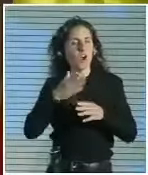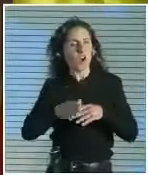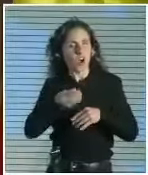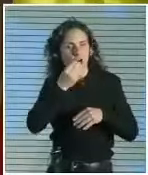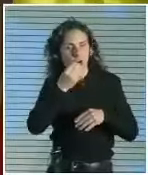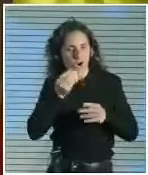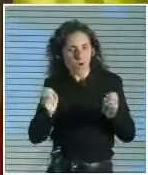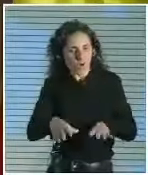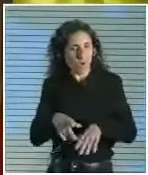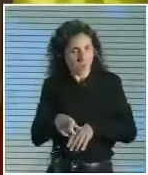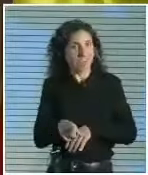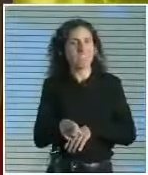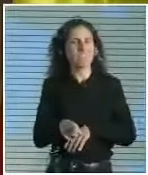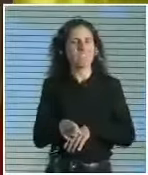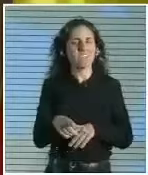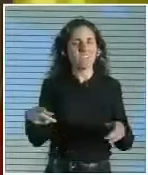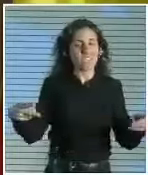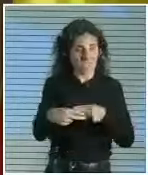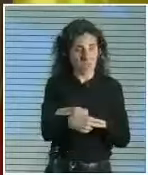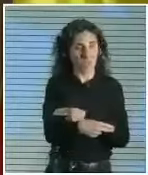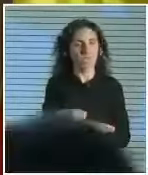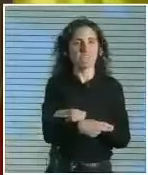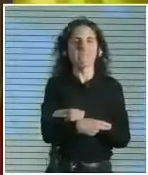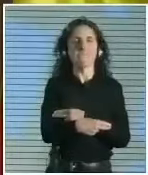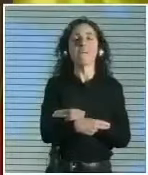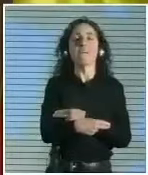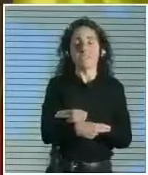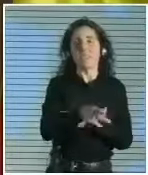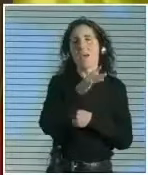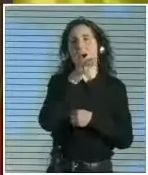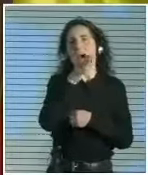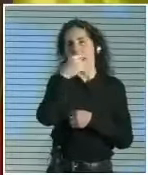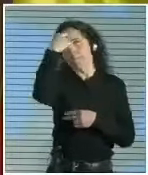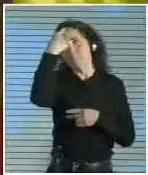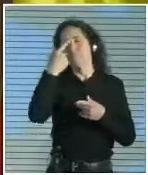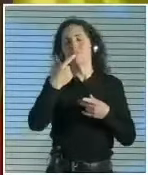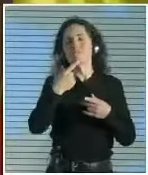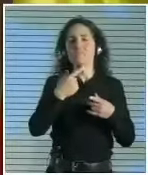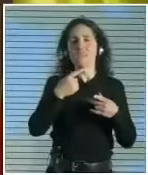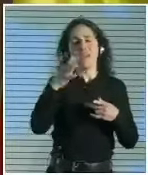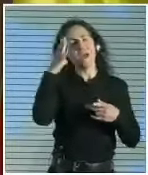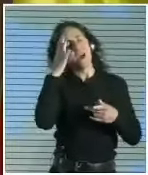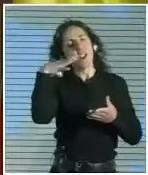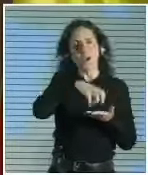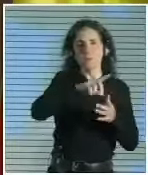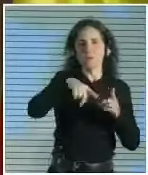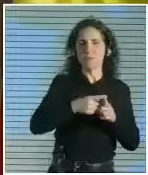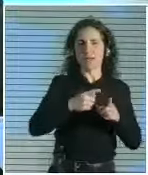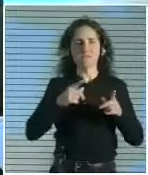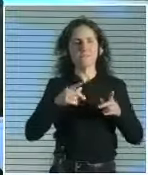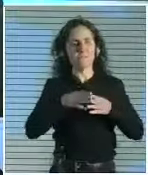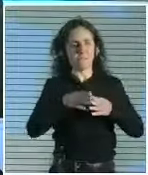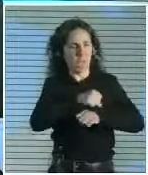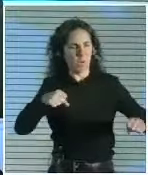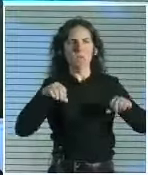cruise liners, do you think it can also provoke certain changes at destination level? Absolutely, and it has to.